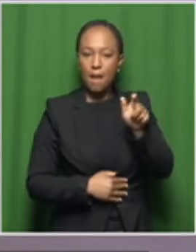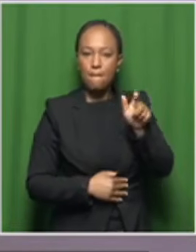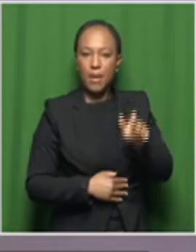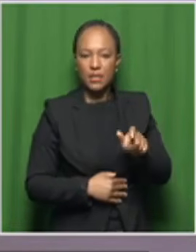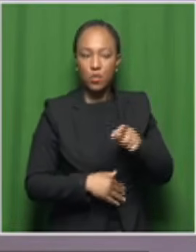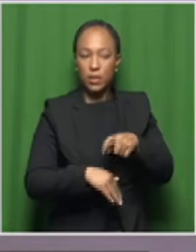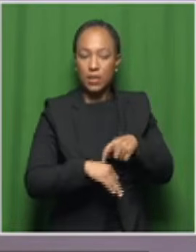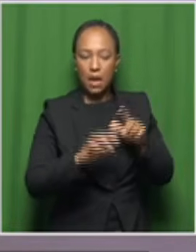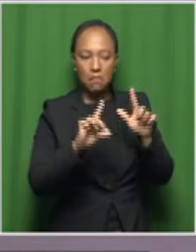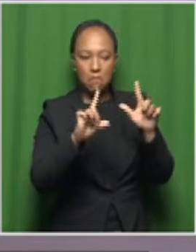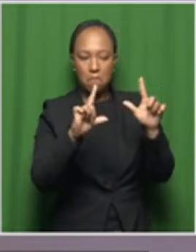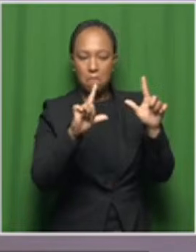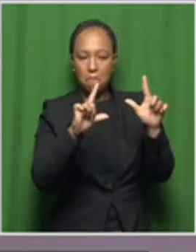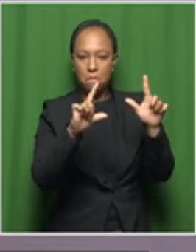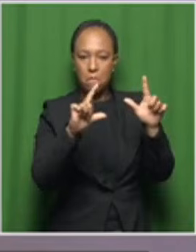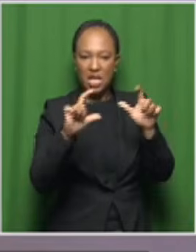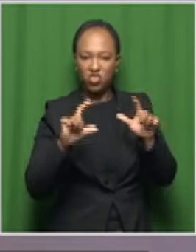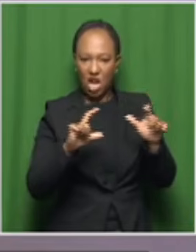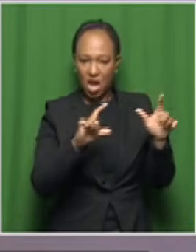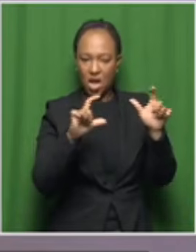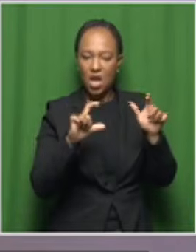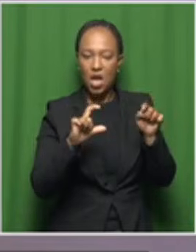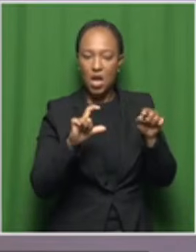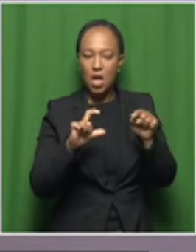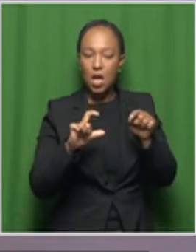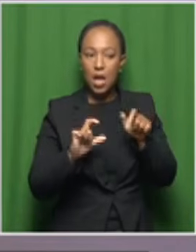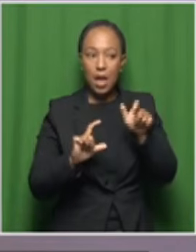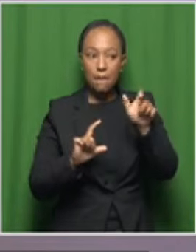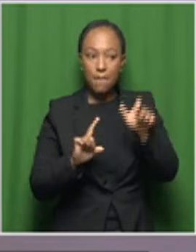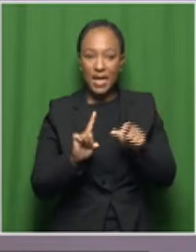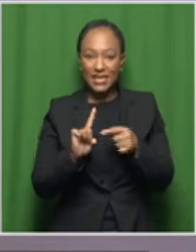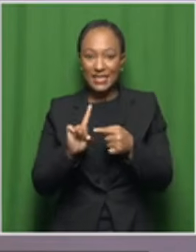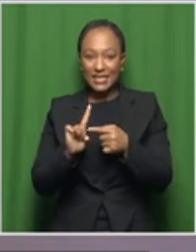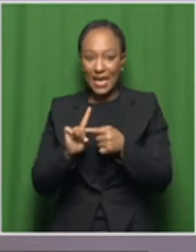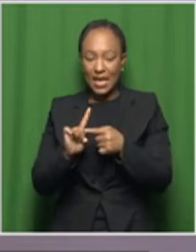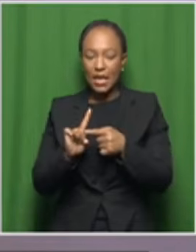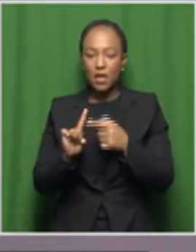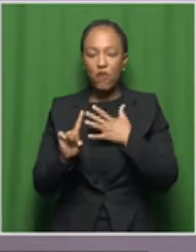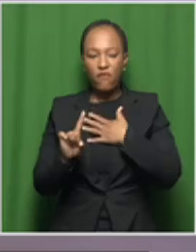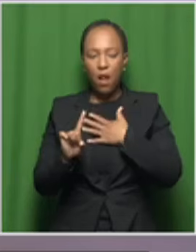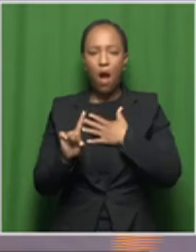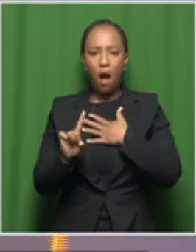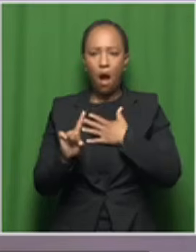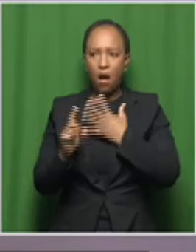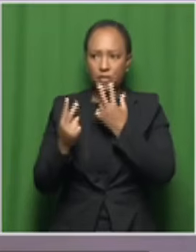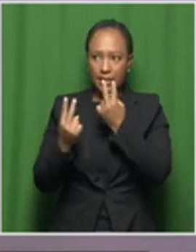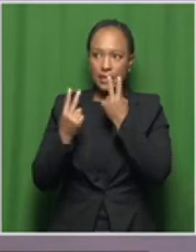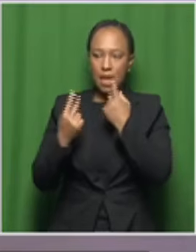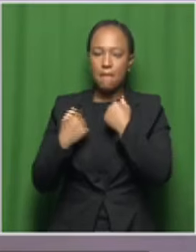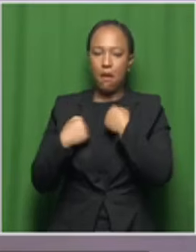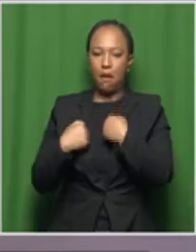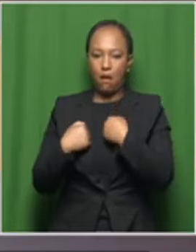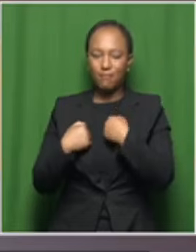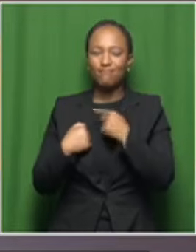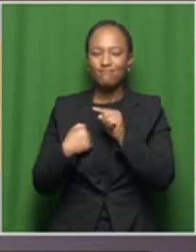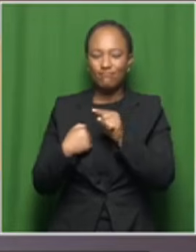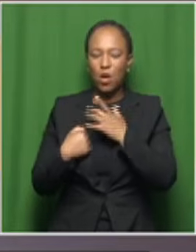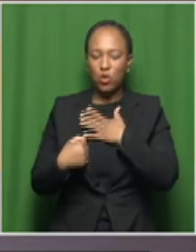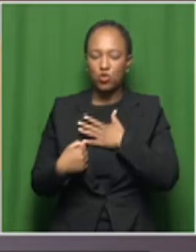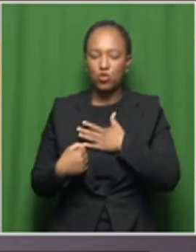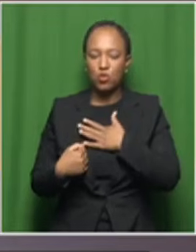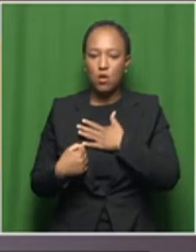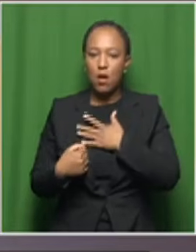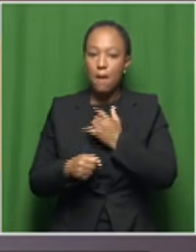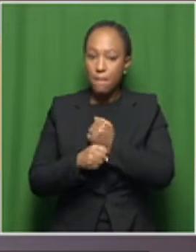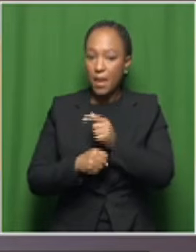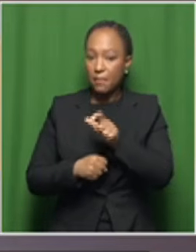them. So that's my creative process. It's making a person or the subject feel seen. Yeah. It's been said that a picture tells a